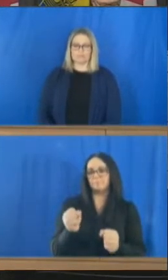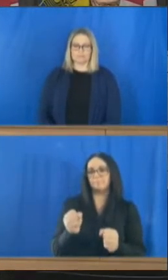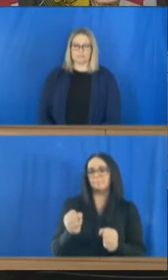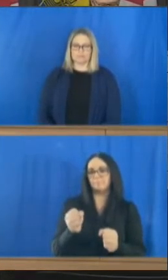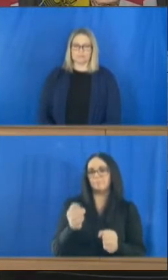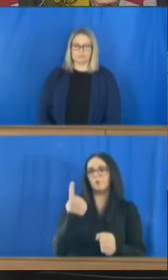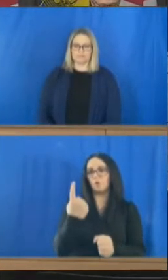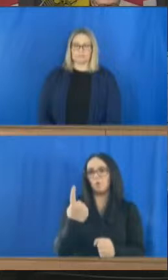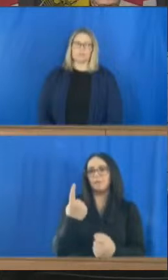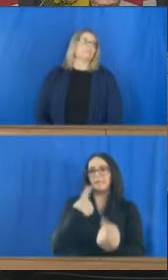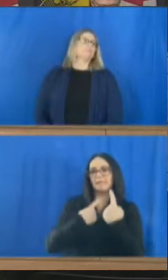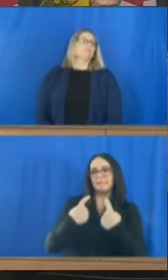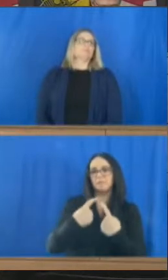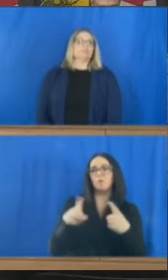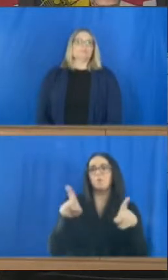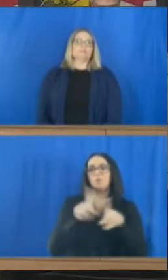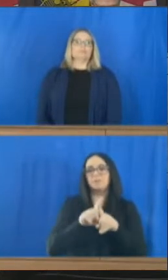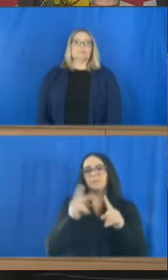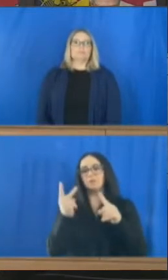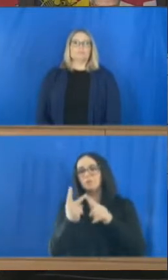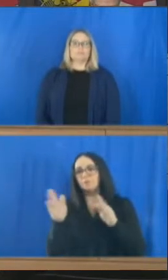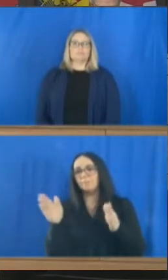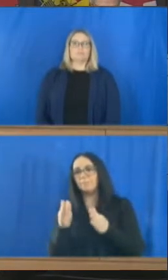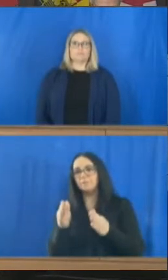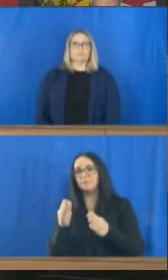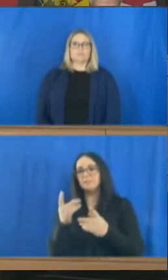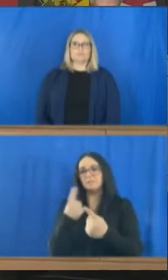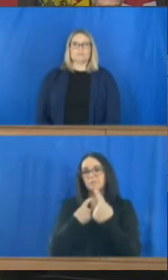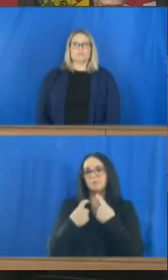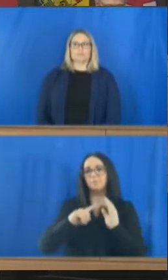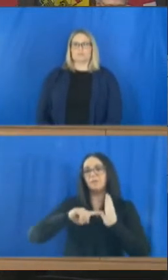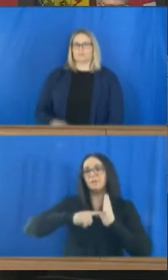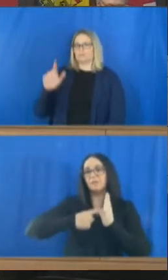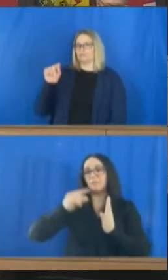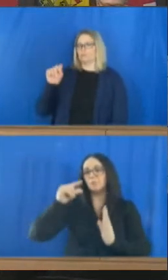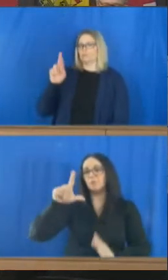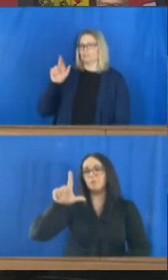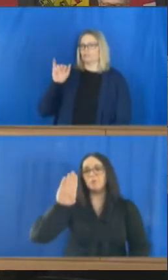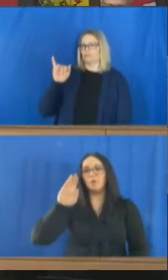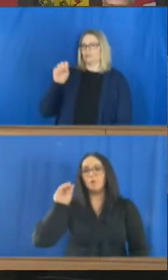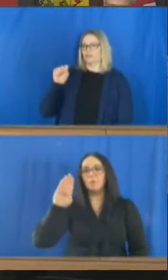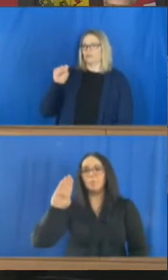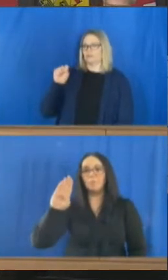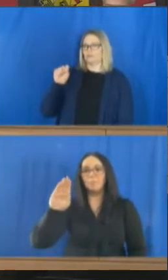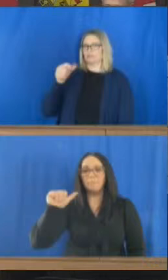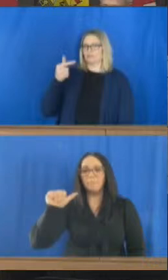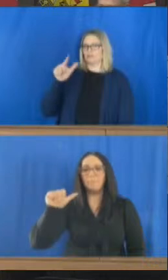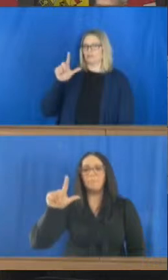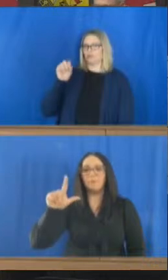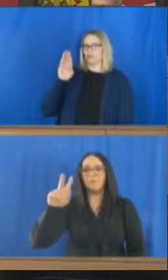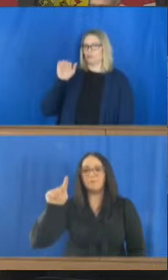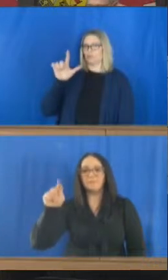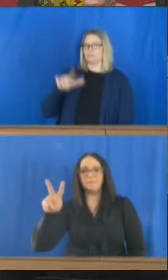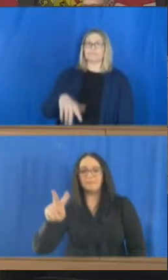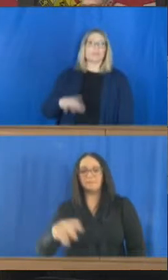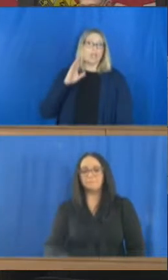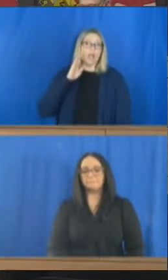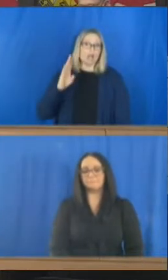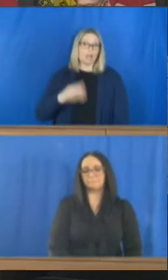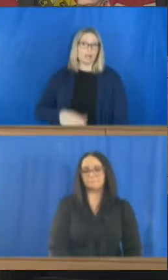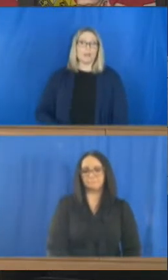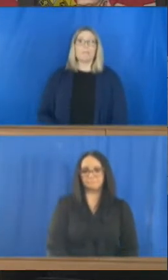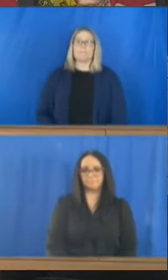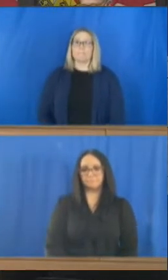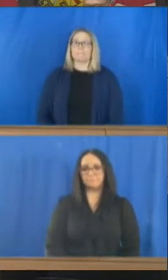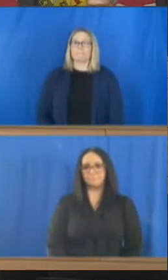hearing from Premier Higgs and Dr. Russell. I'm wondering why we're loosening these restrictions early. Looking at the data,